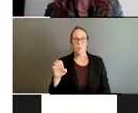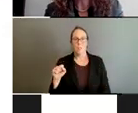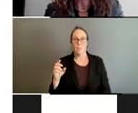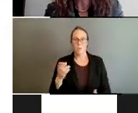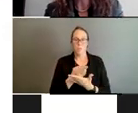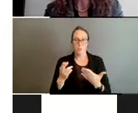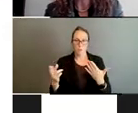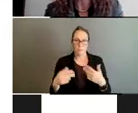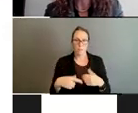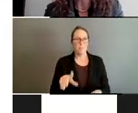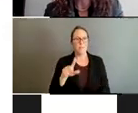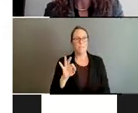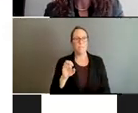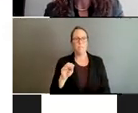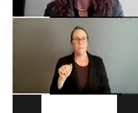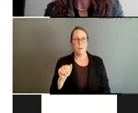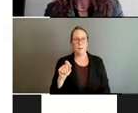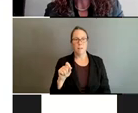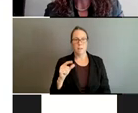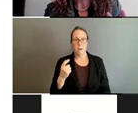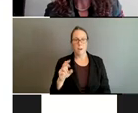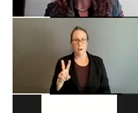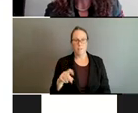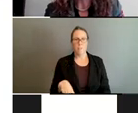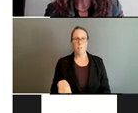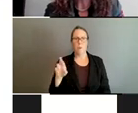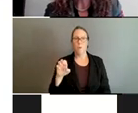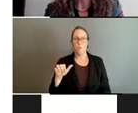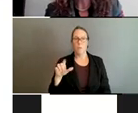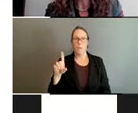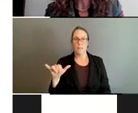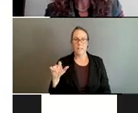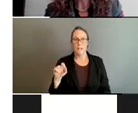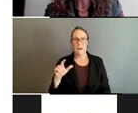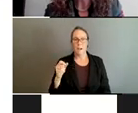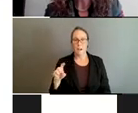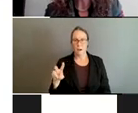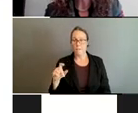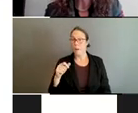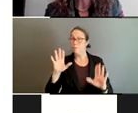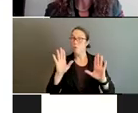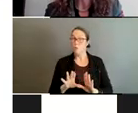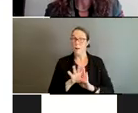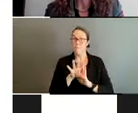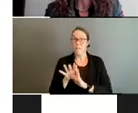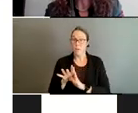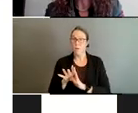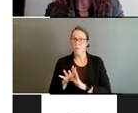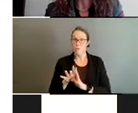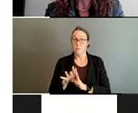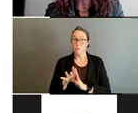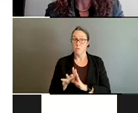FEMA.gov, TexasReady.gov, Ready.gov that has some great videos specifically for I